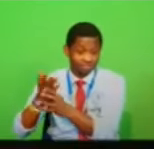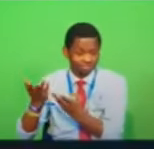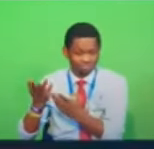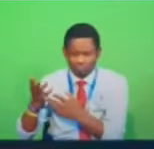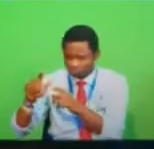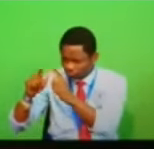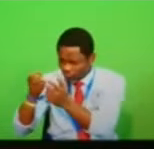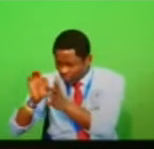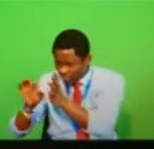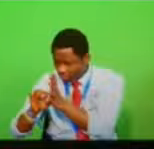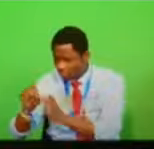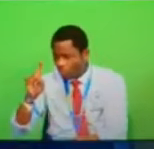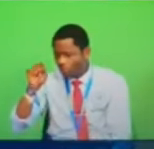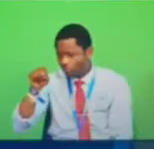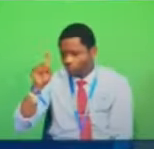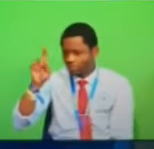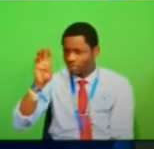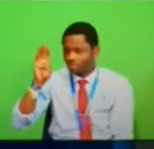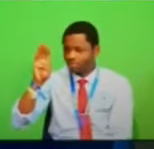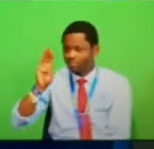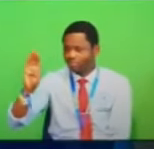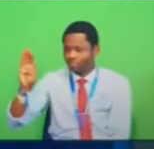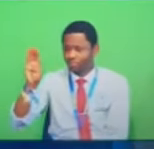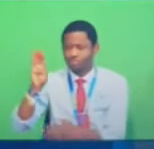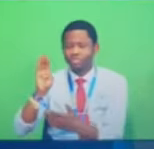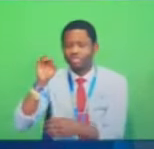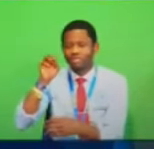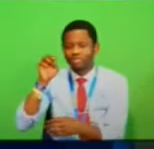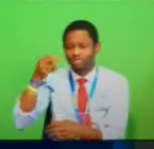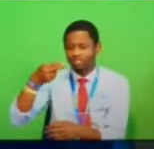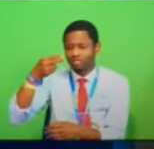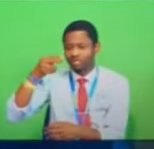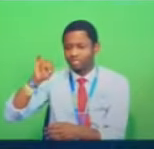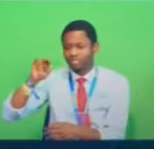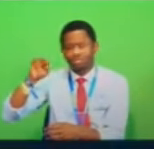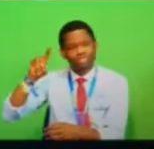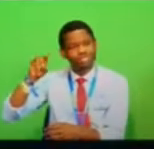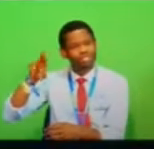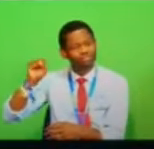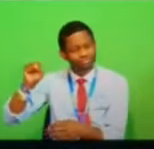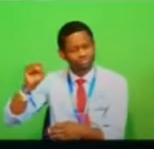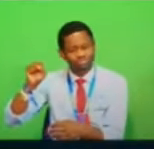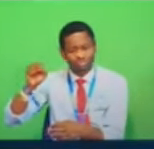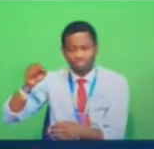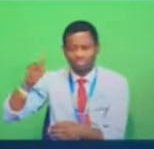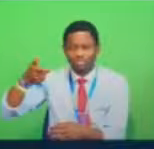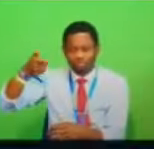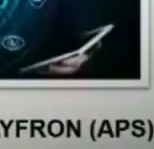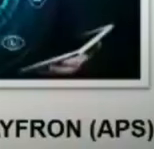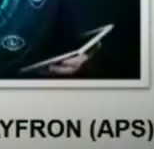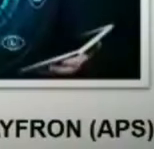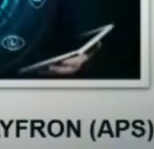1.1 billion Hindus in the world, 500 million Buddhists, and 24.1% of the world population